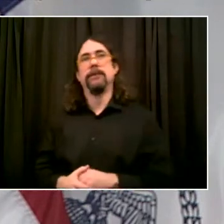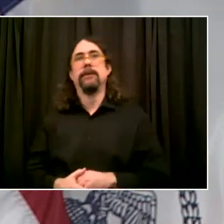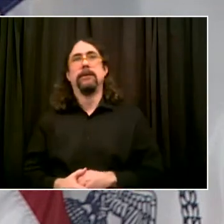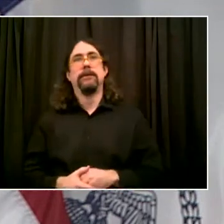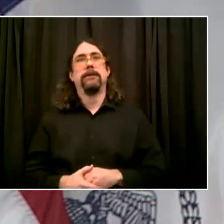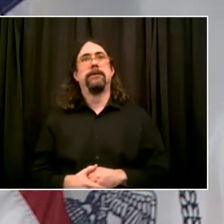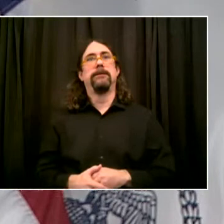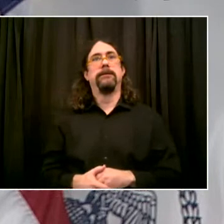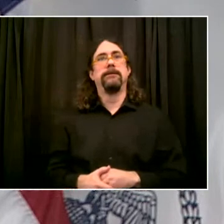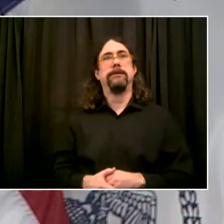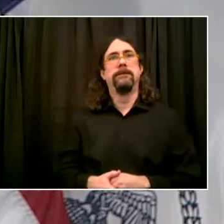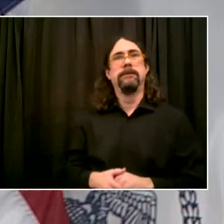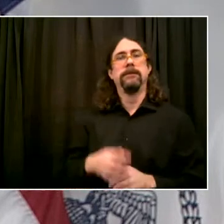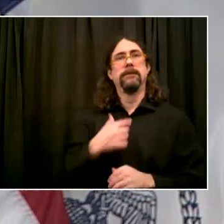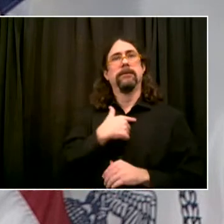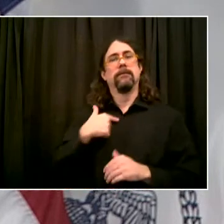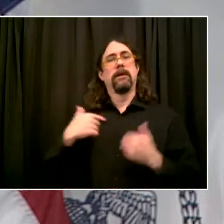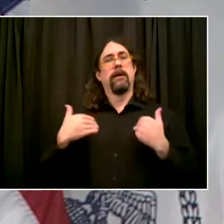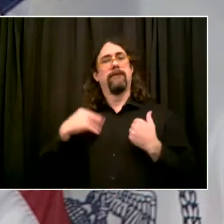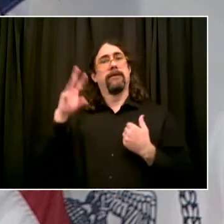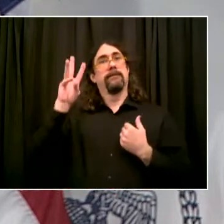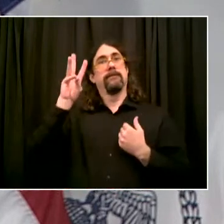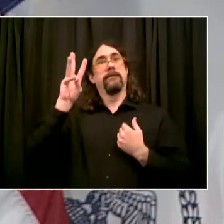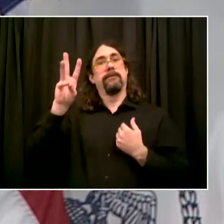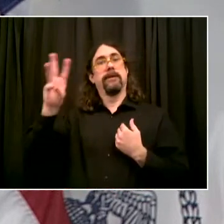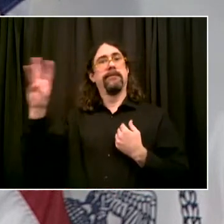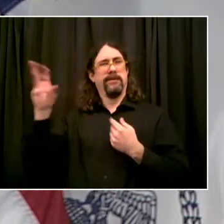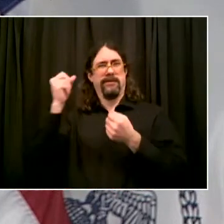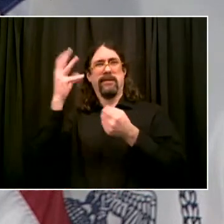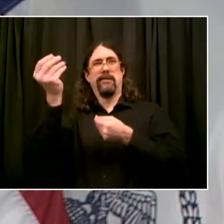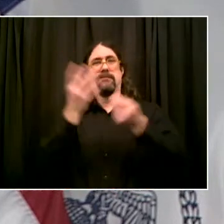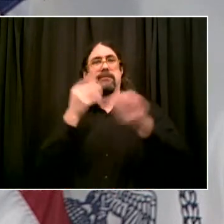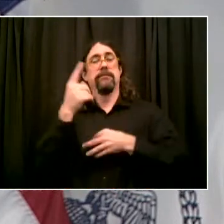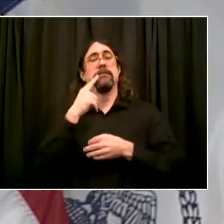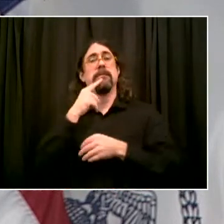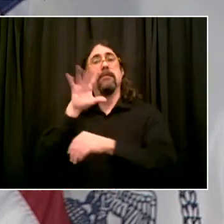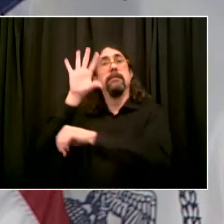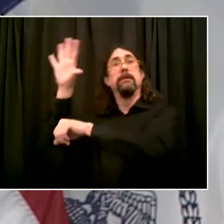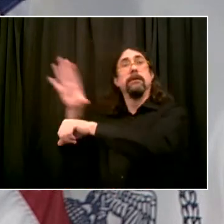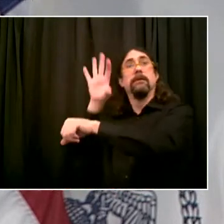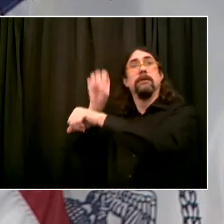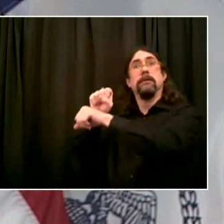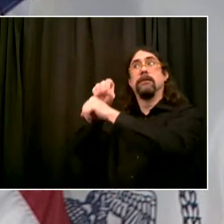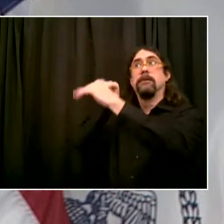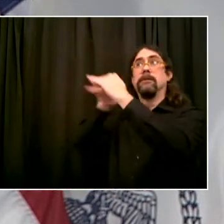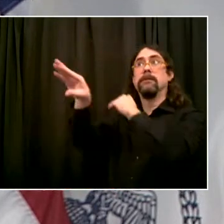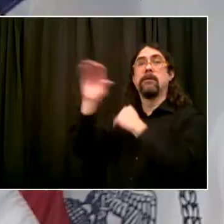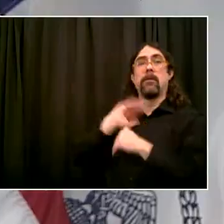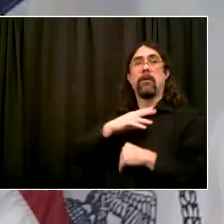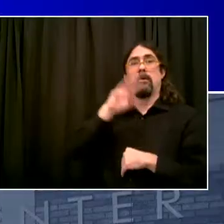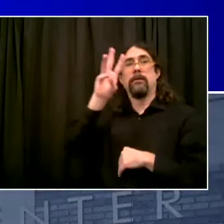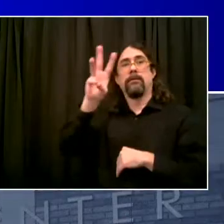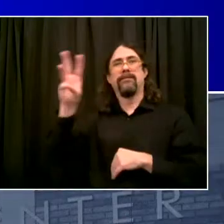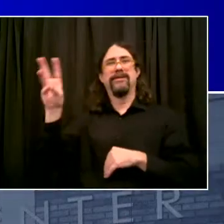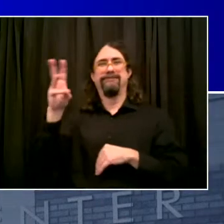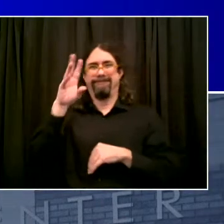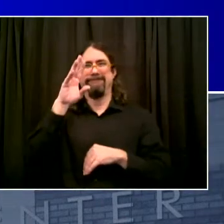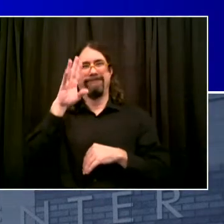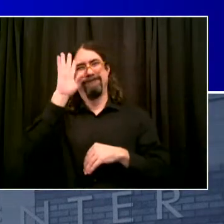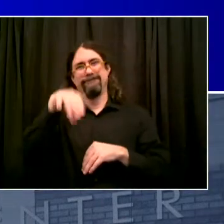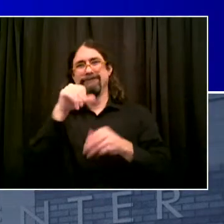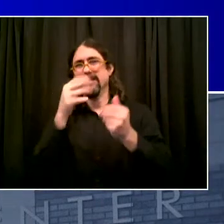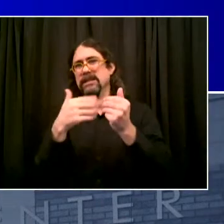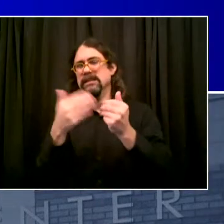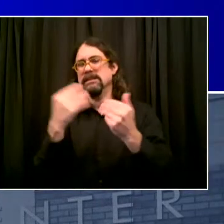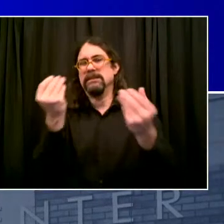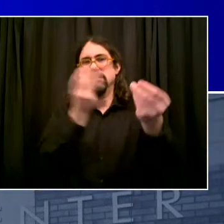up this coming week, we're going to be introducing some new approaches with the website that we think will make things easier. We're